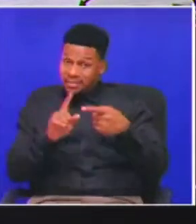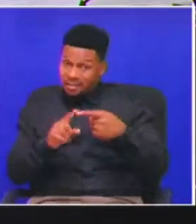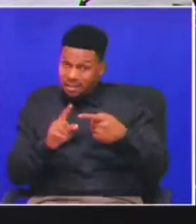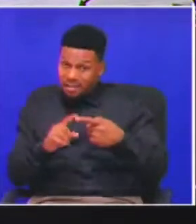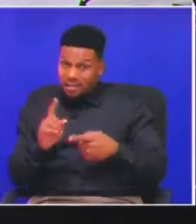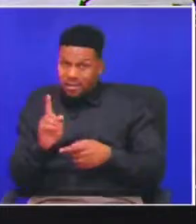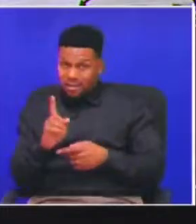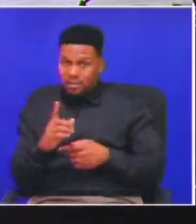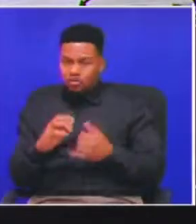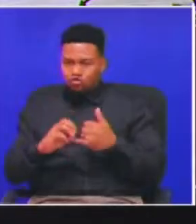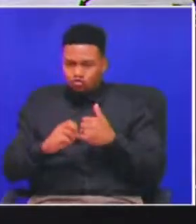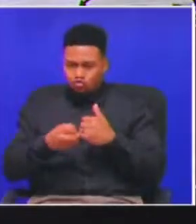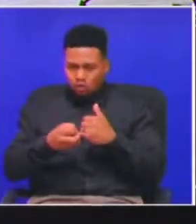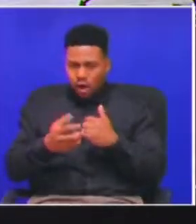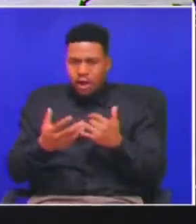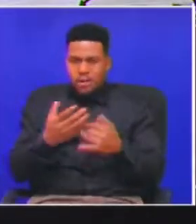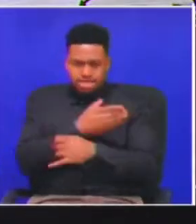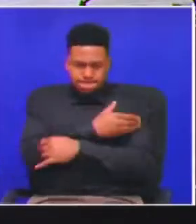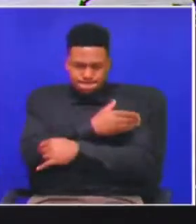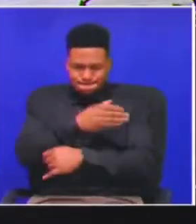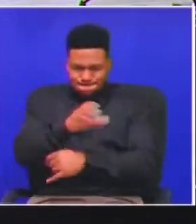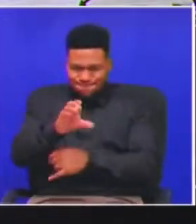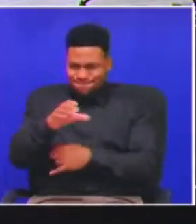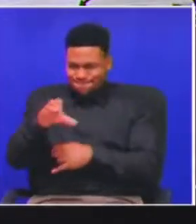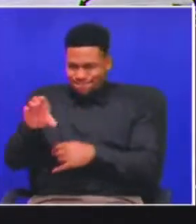strengthen the capacity of the state.